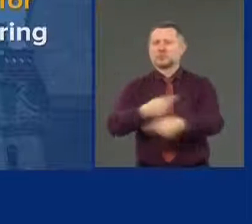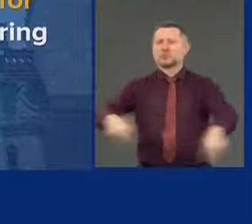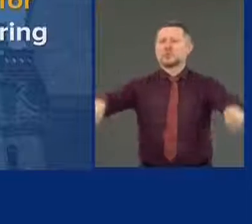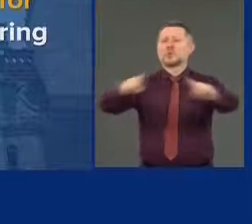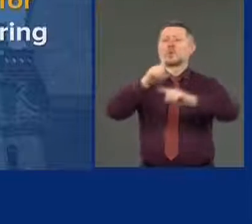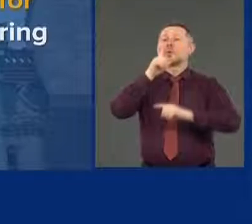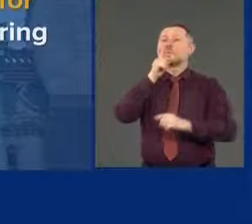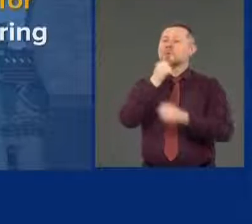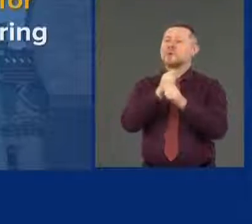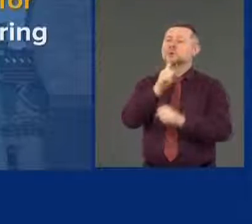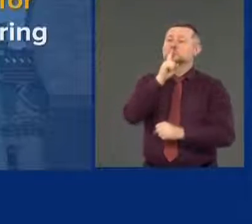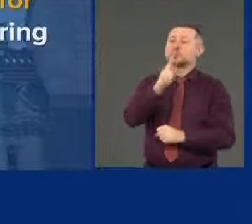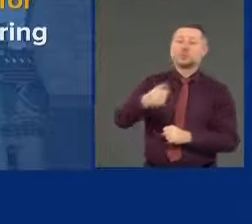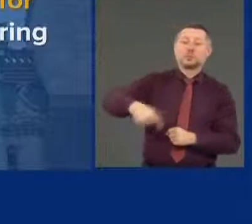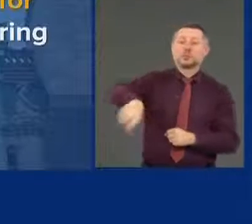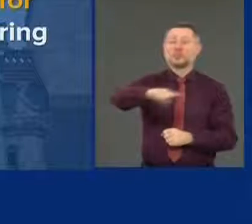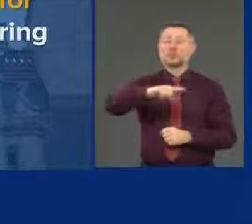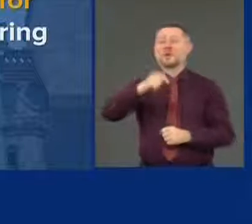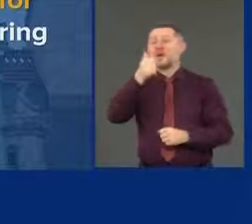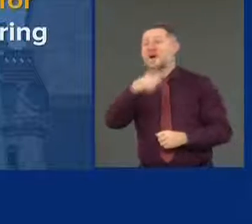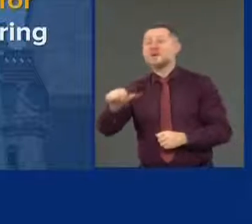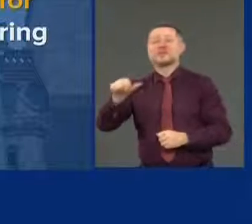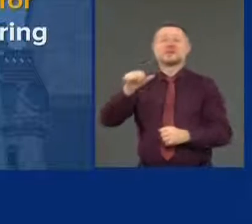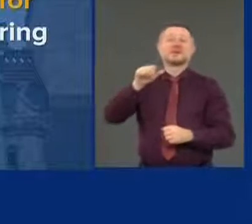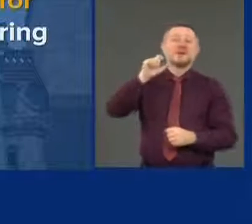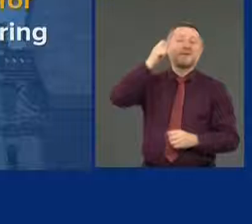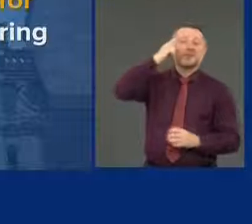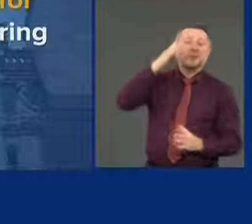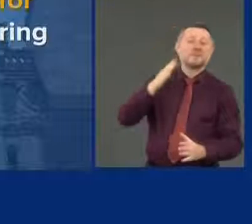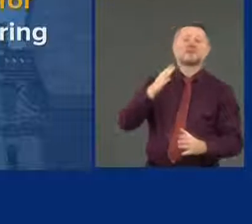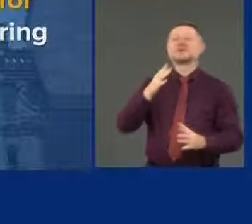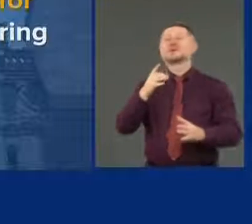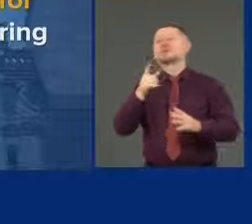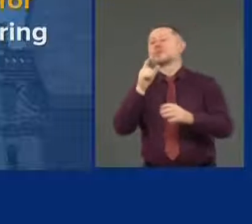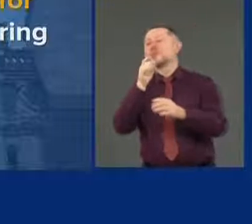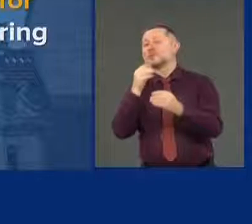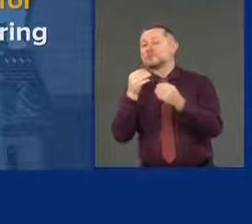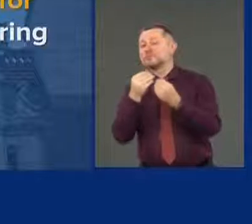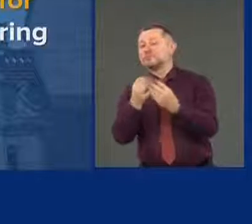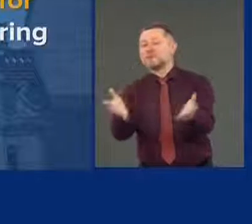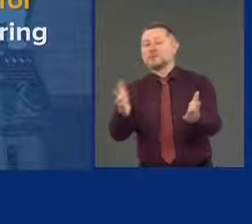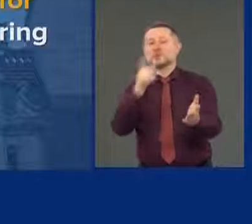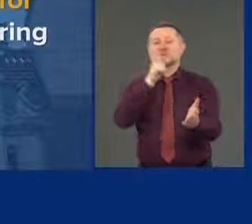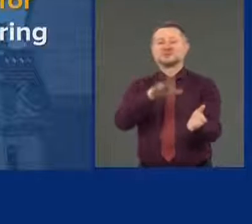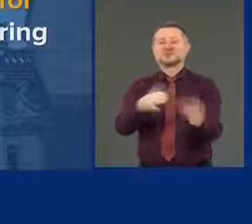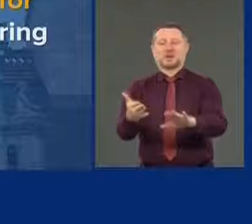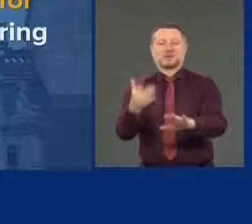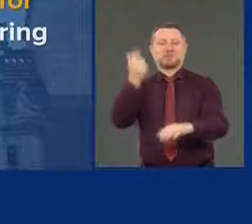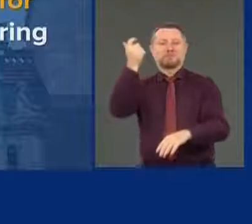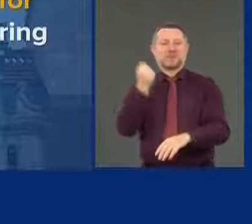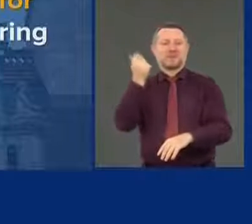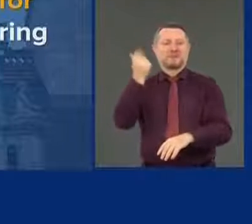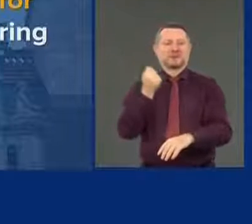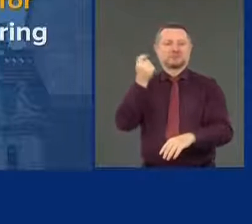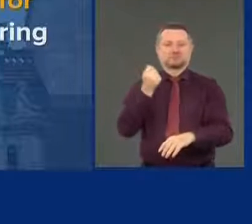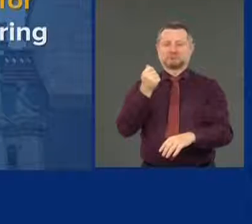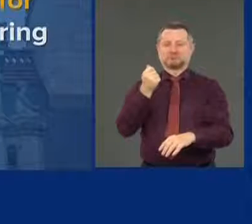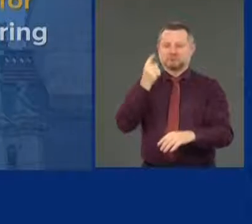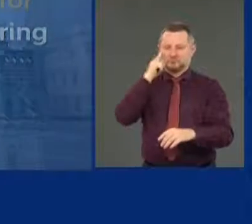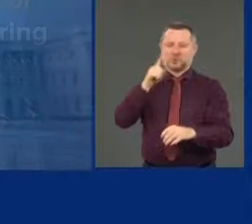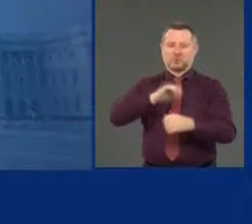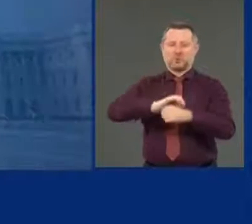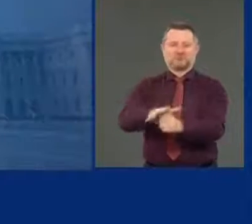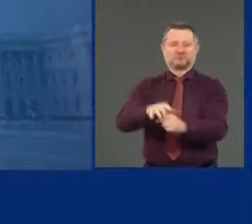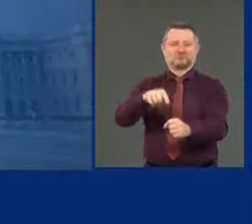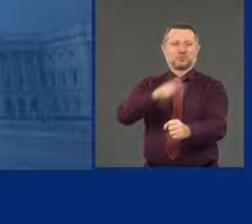that every government in the state of New York provides death benefits to those public heroes who died from COVID-19